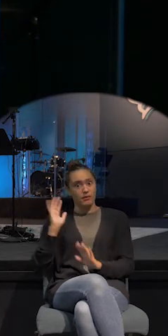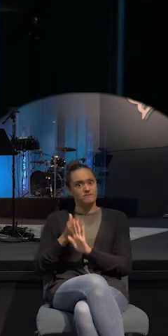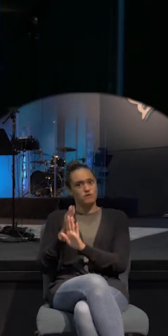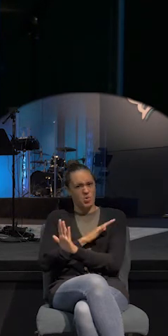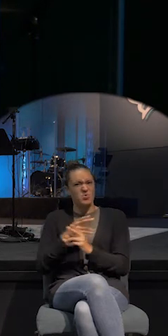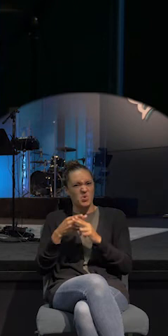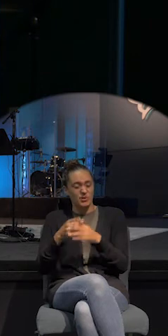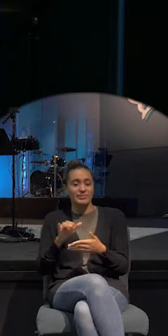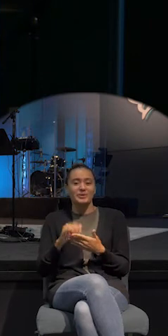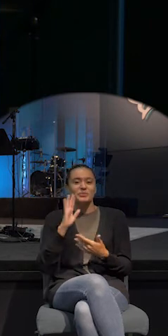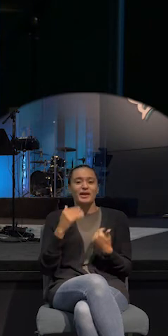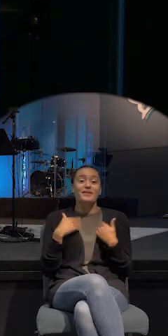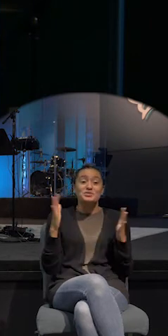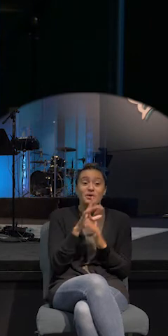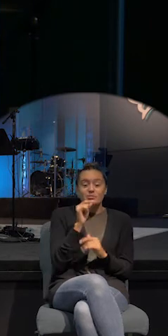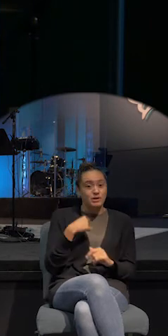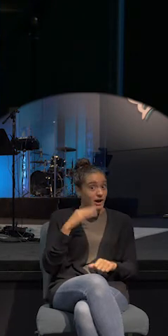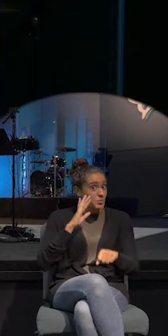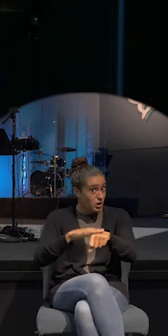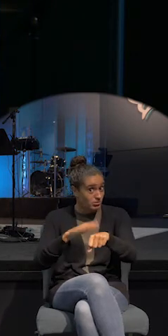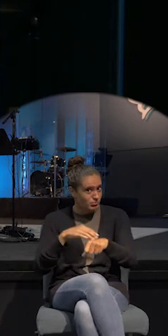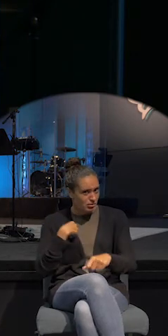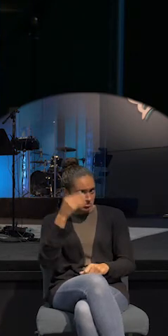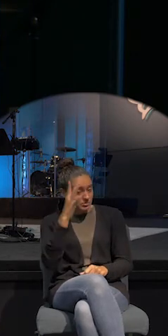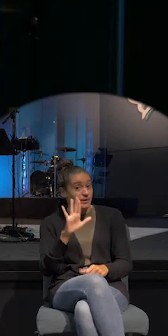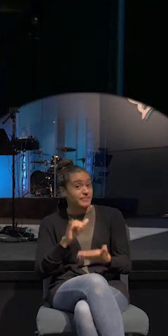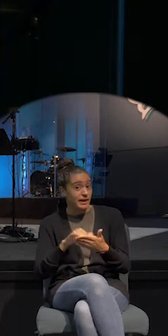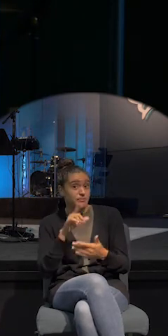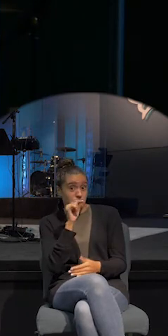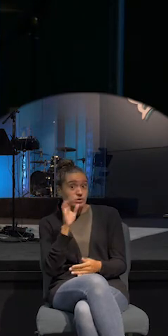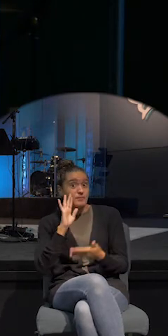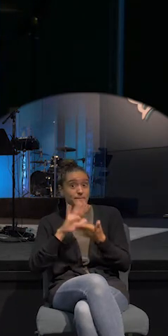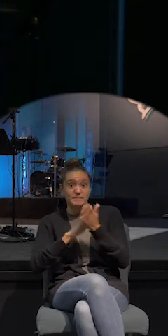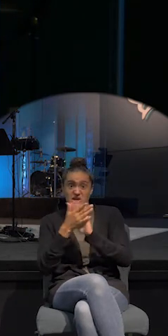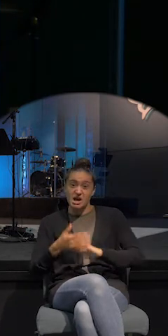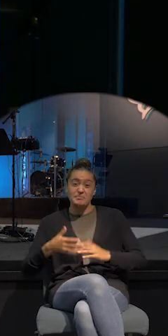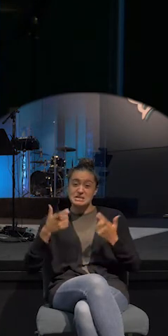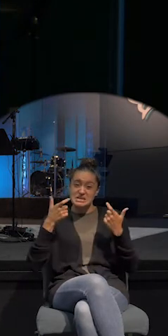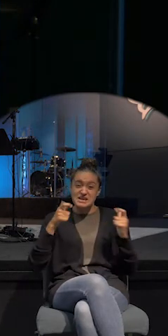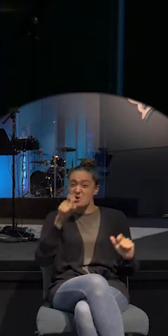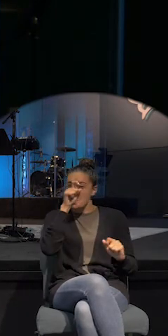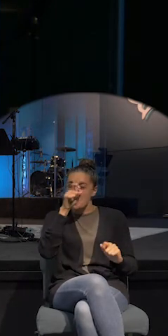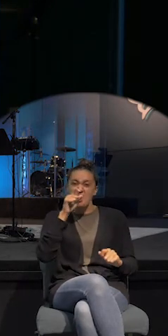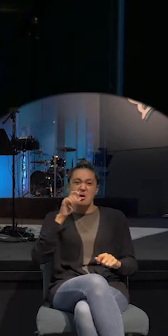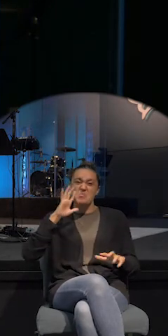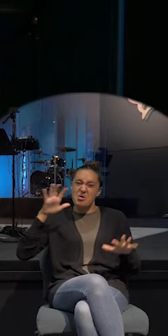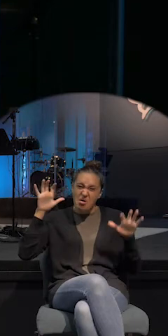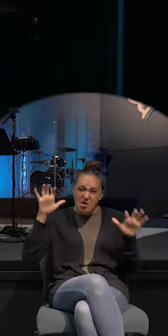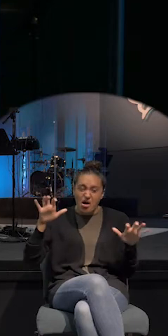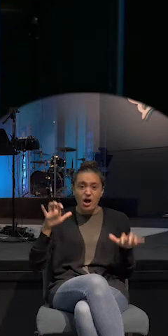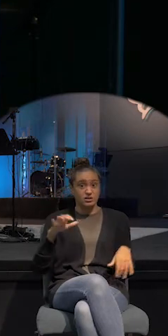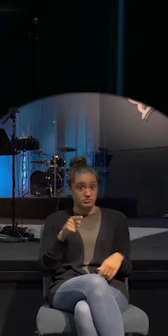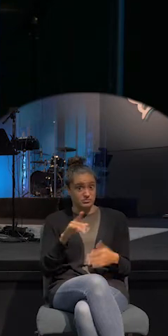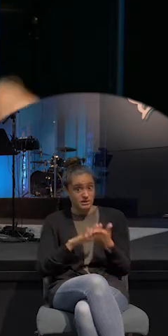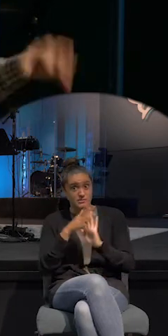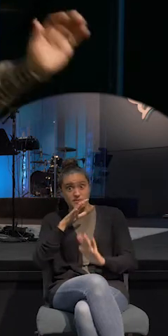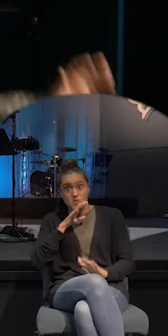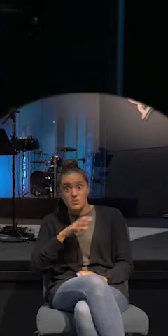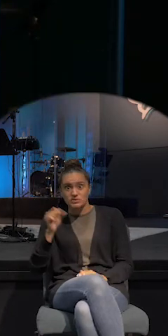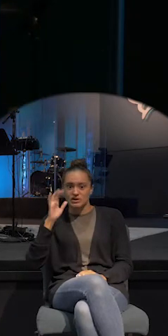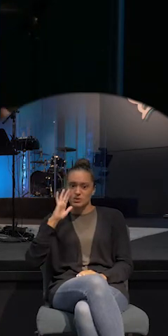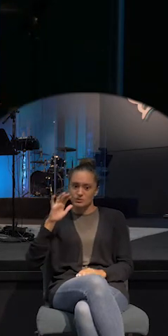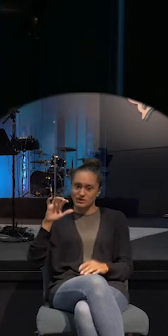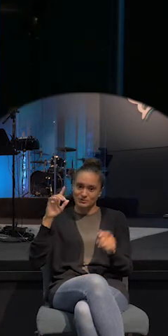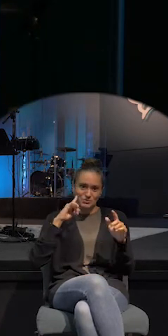little hummingbird in. I'd warn them. I'd say, listen, that hummingbird's going to be a vulture. You're going to grow as you get older, and it's going